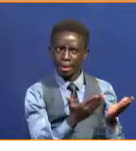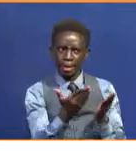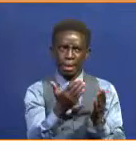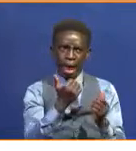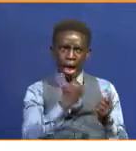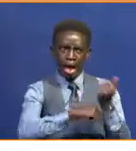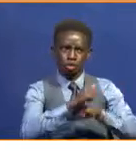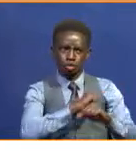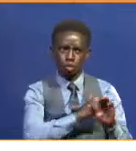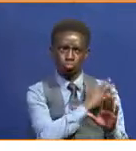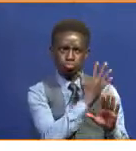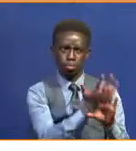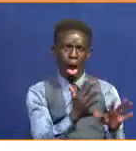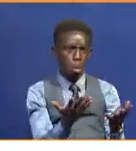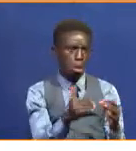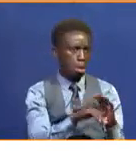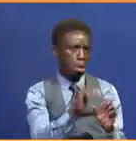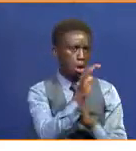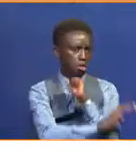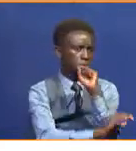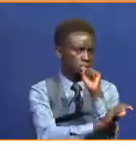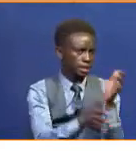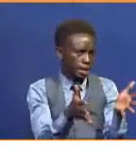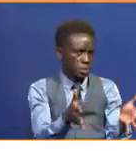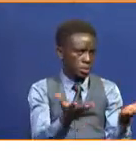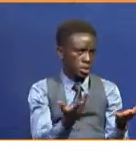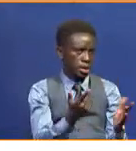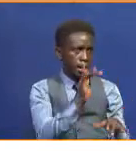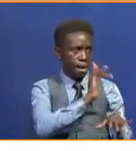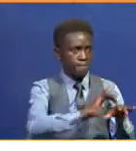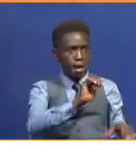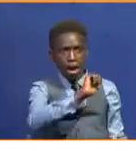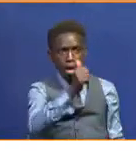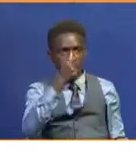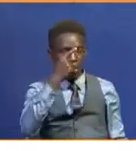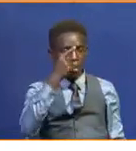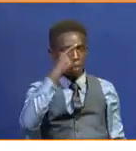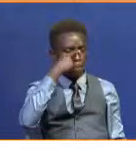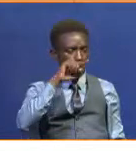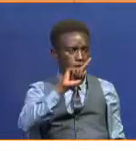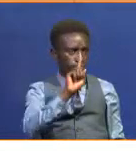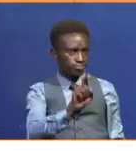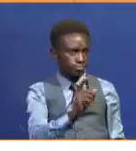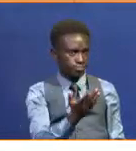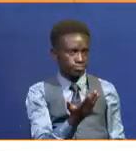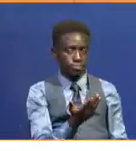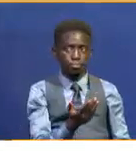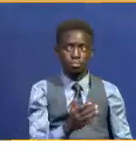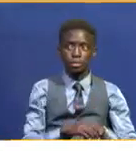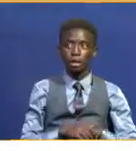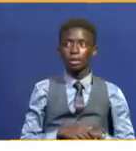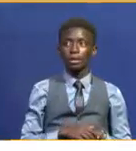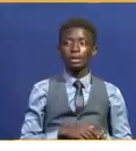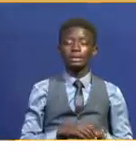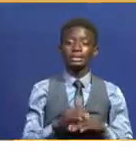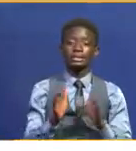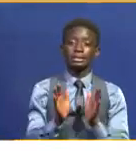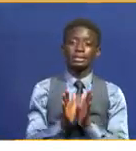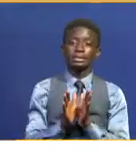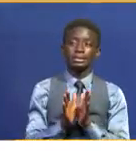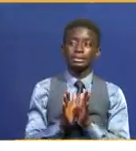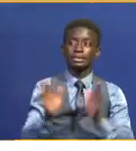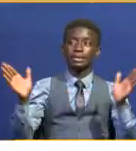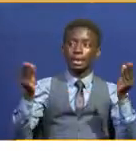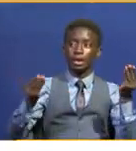you. And does it affect other investment policies as well? Yes. So the general economic environment